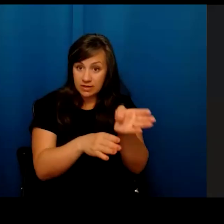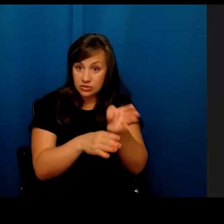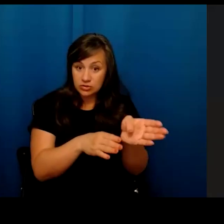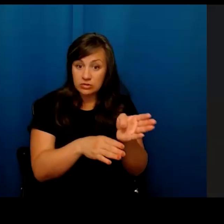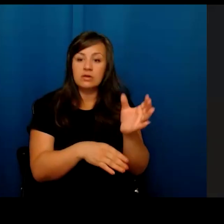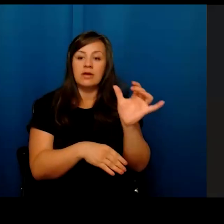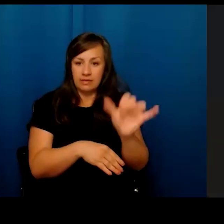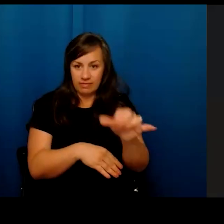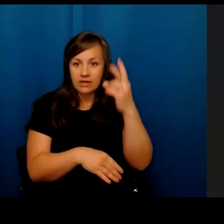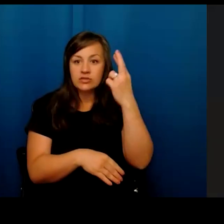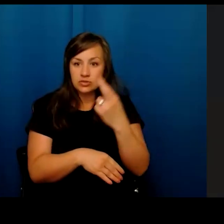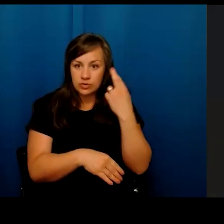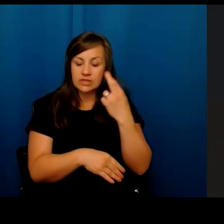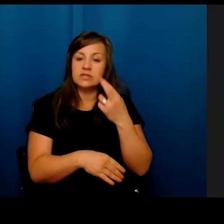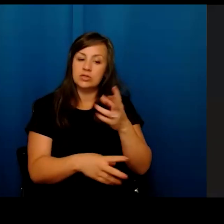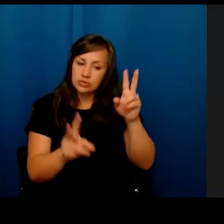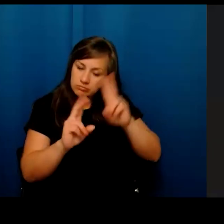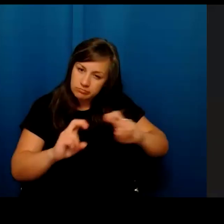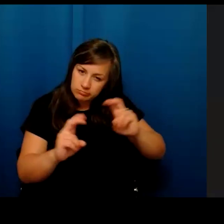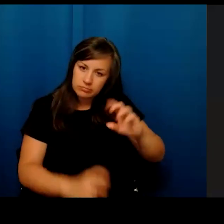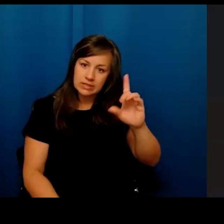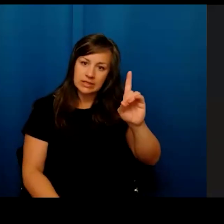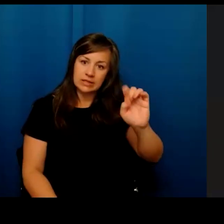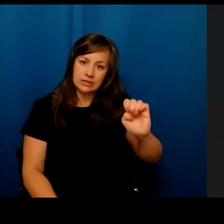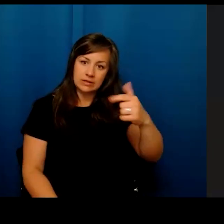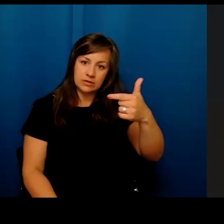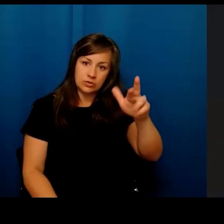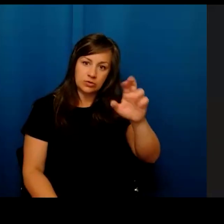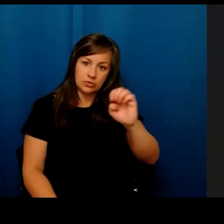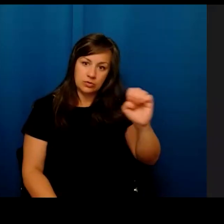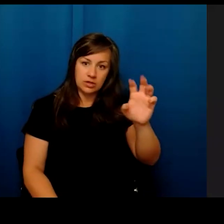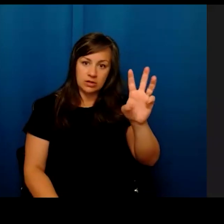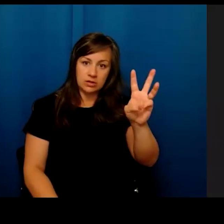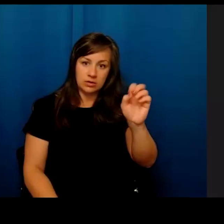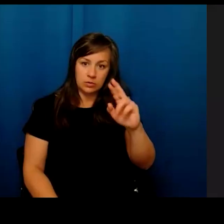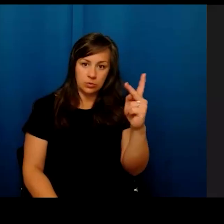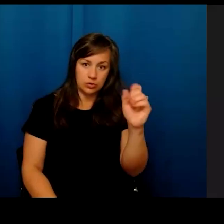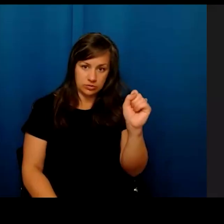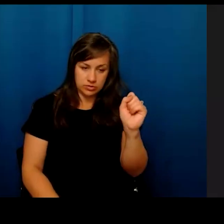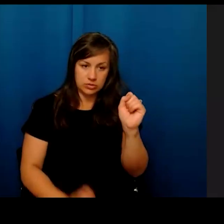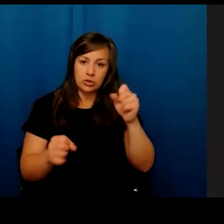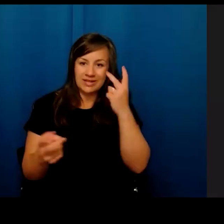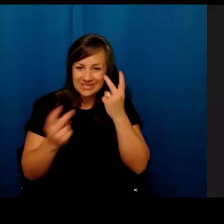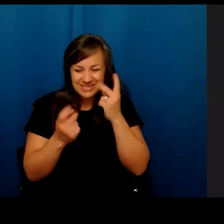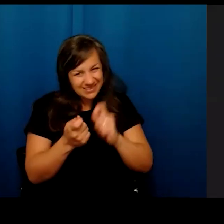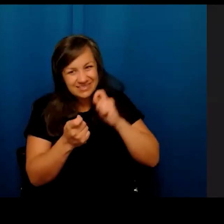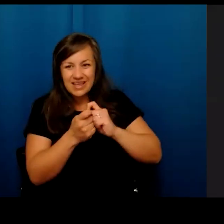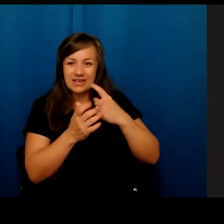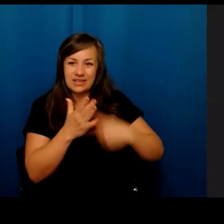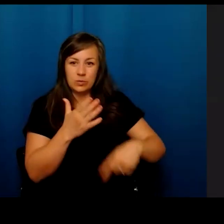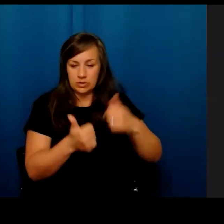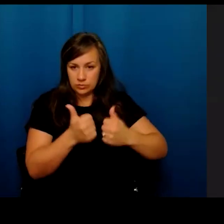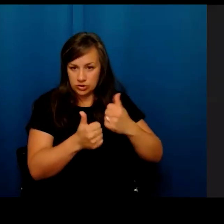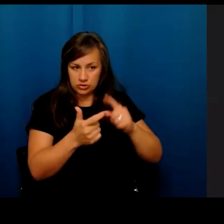That's why you want to look in DegreeWorks. If you go to DegreeWorks, you will see exactly what courses are in your major, and then